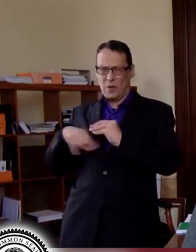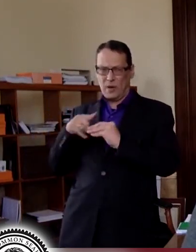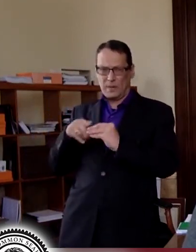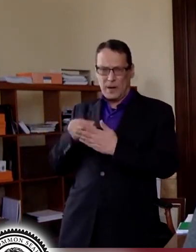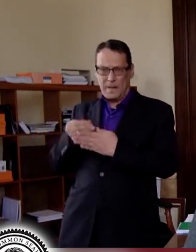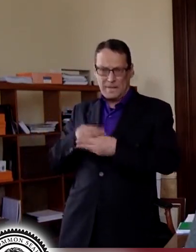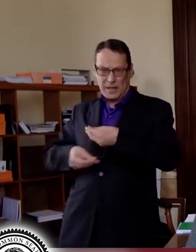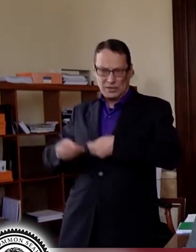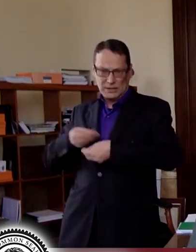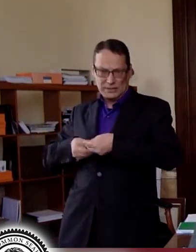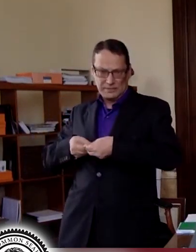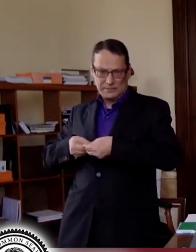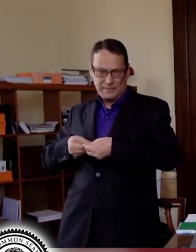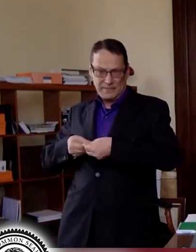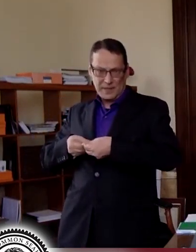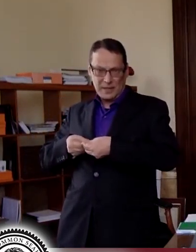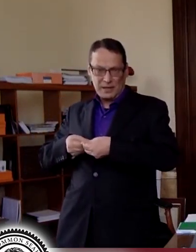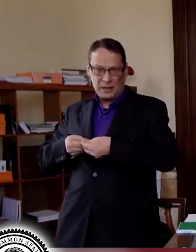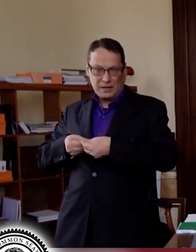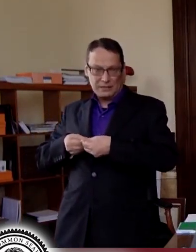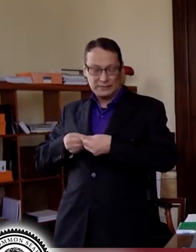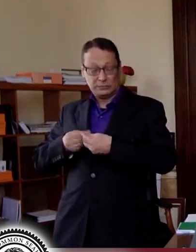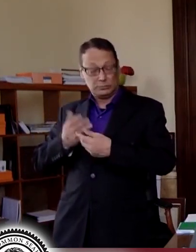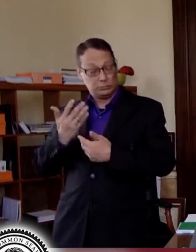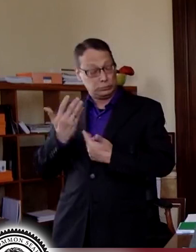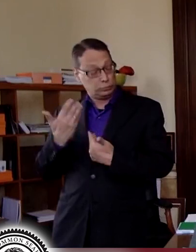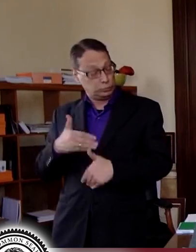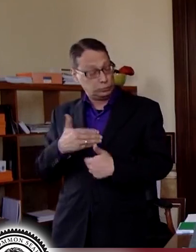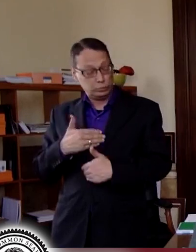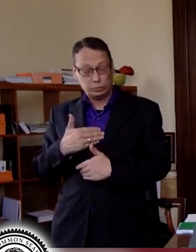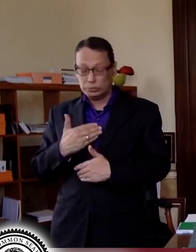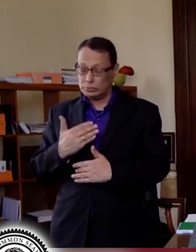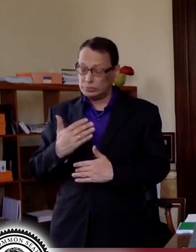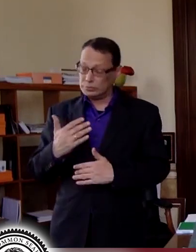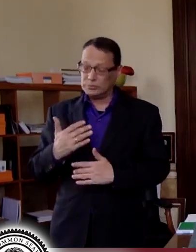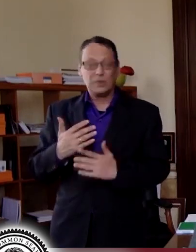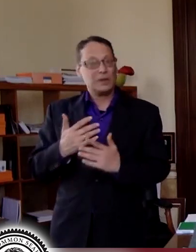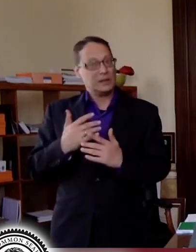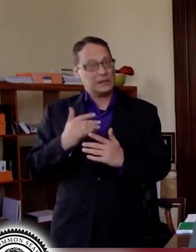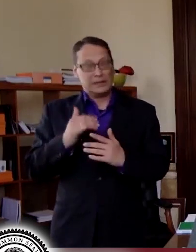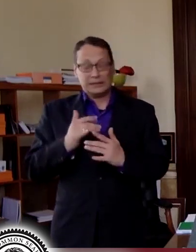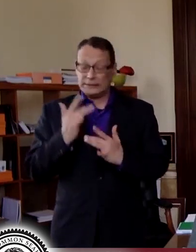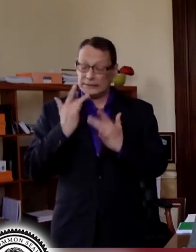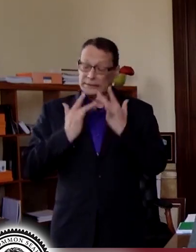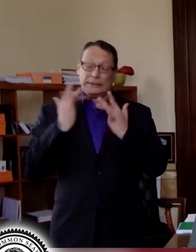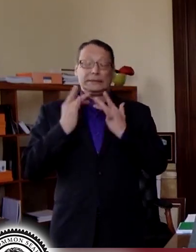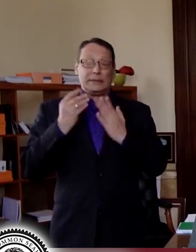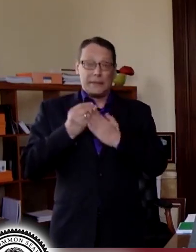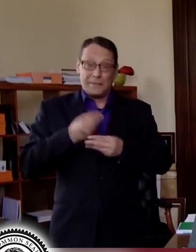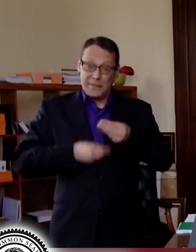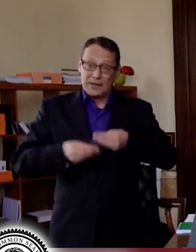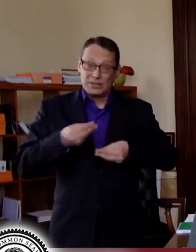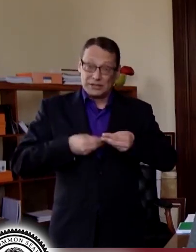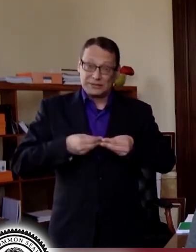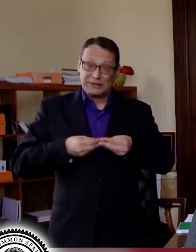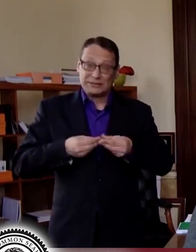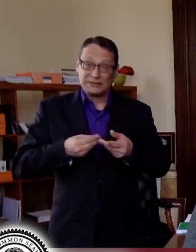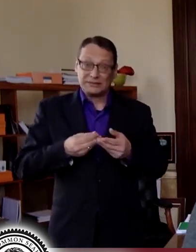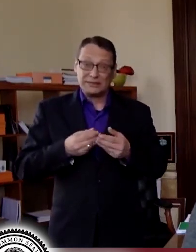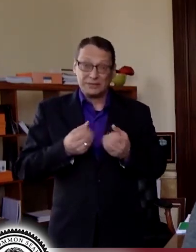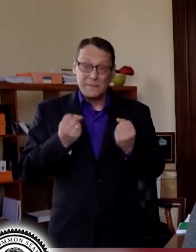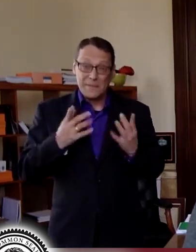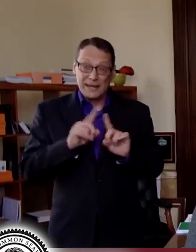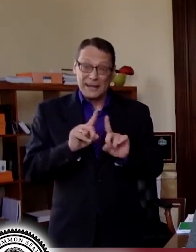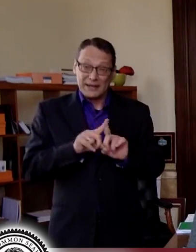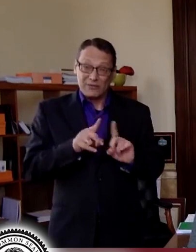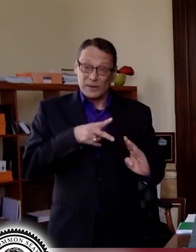was. And very, very sobering budget, very austere budget. We are having to cut a lot of things